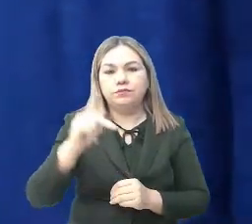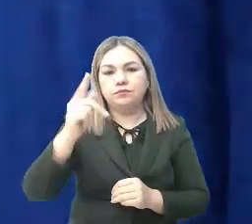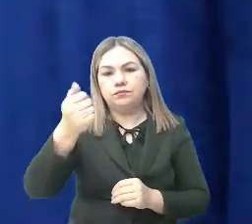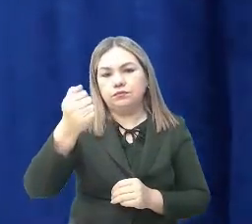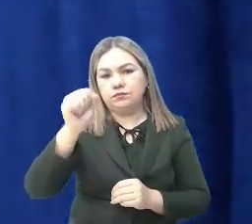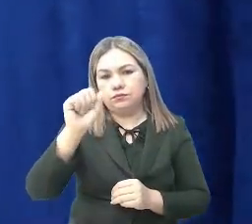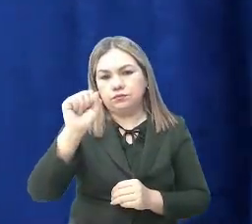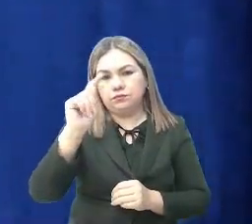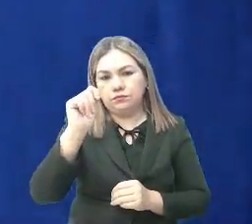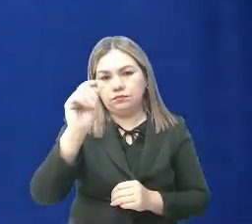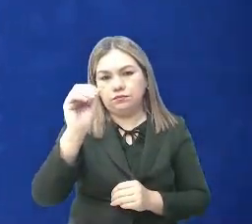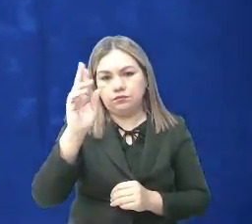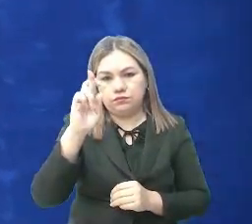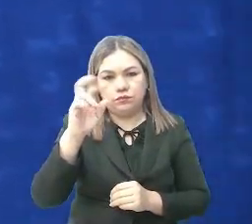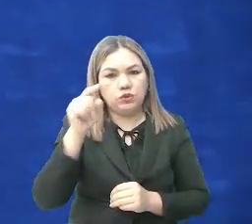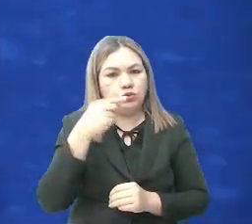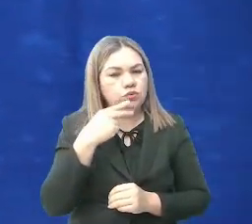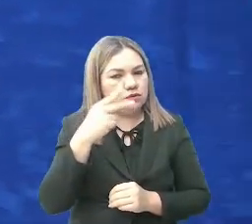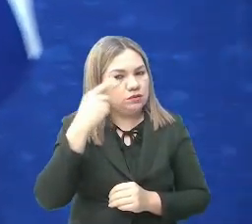Pastor, did you know